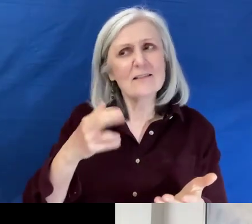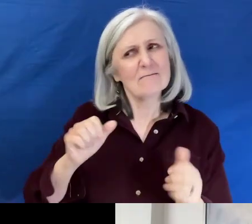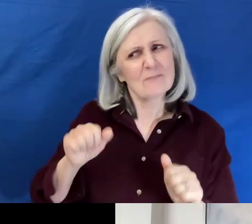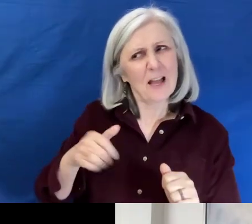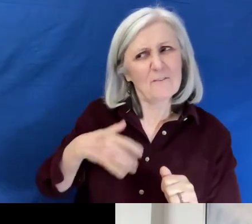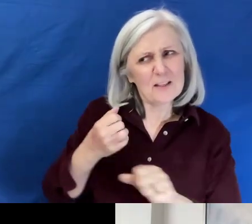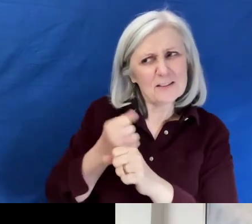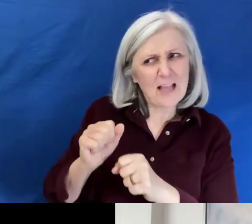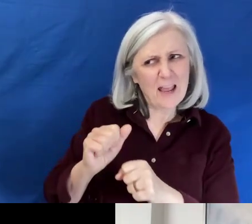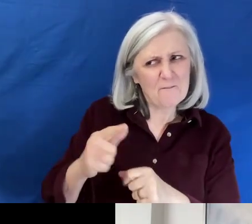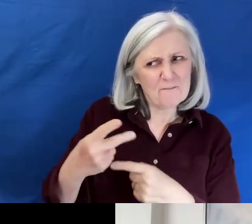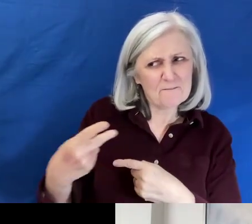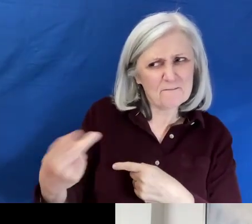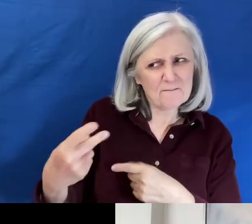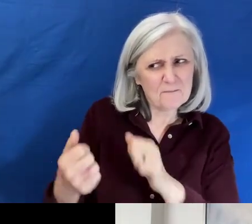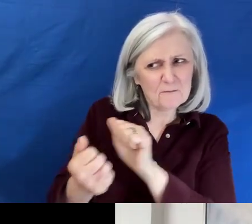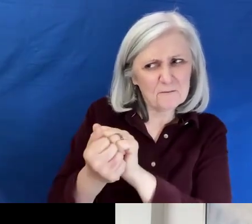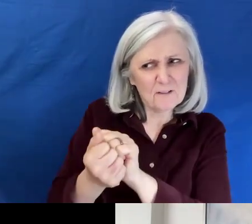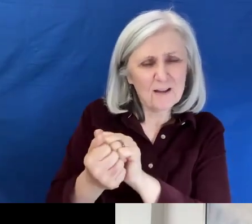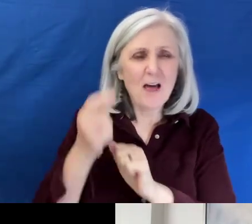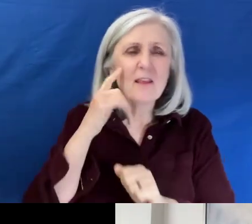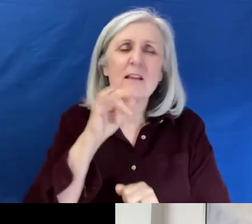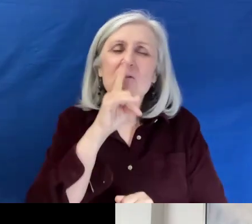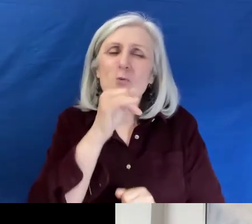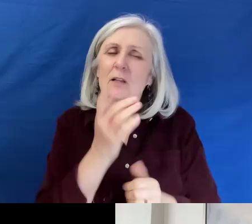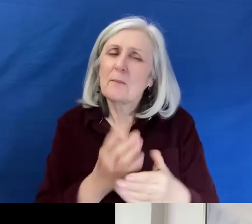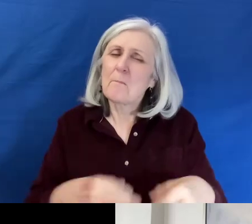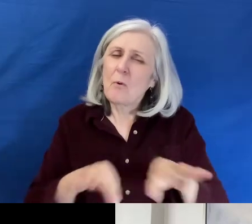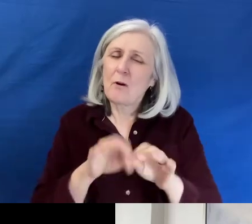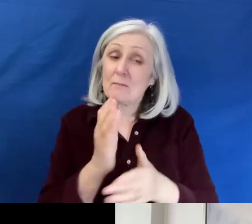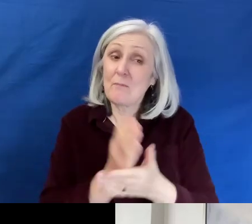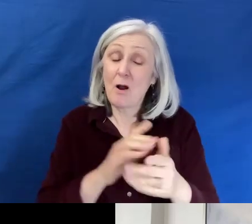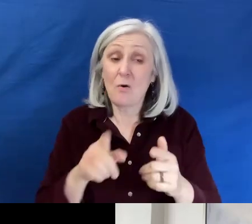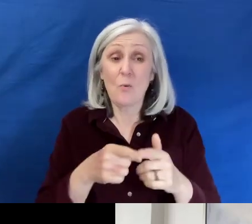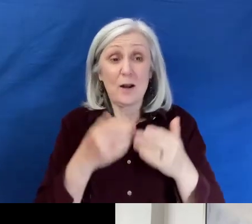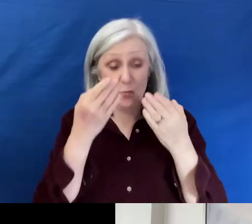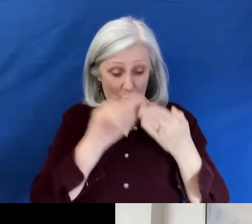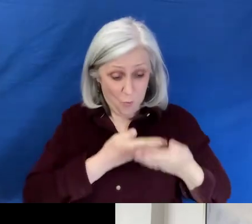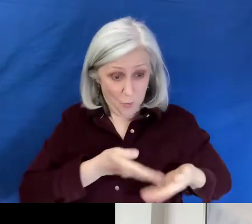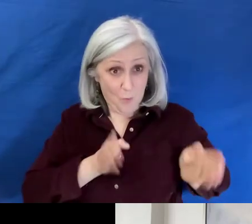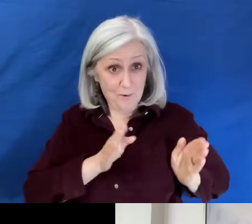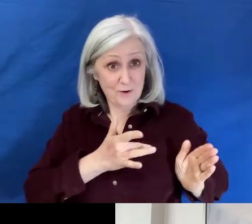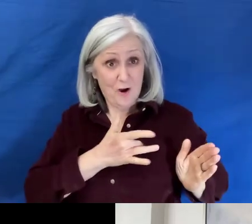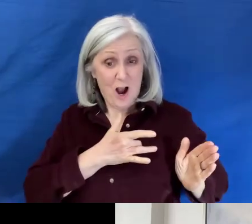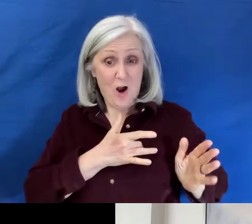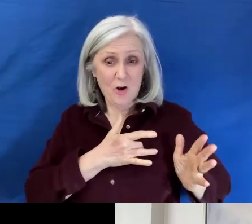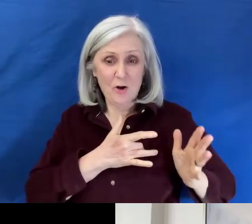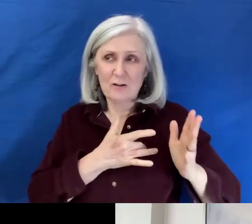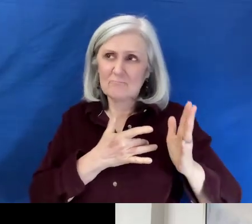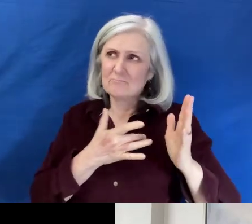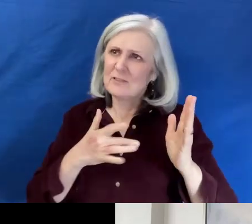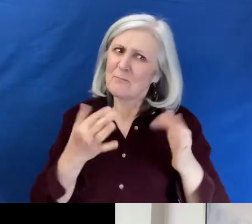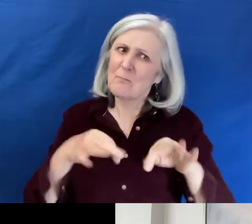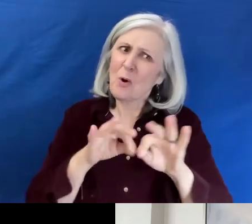each other. Which I think is a really important part of opening up, right? Is to feel held and feel safe